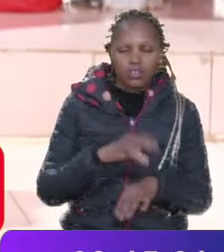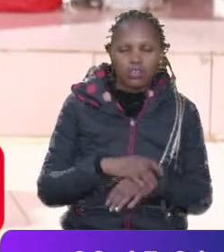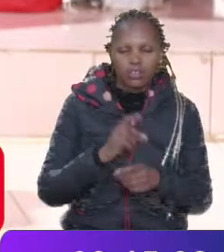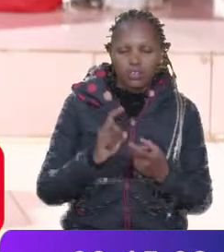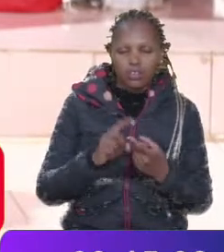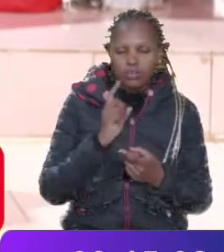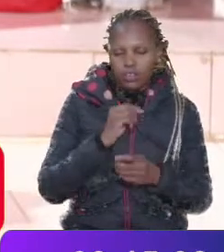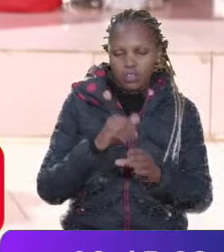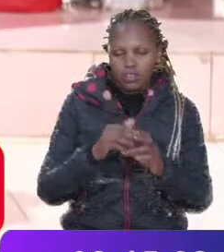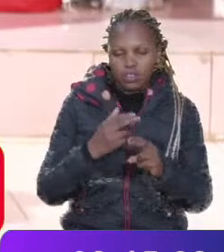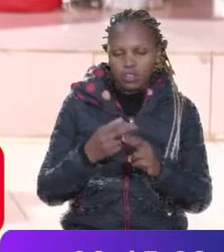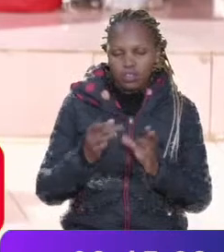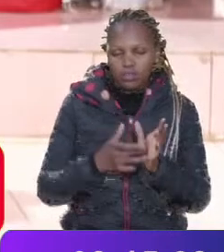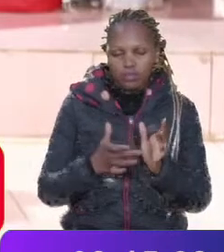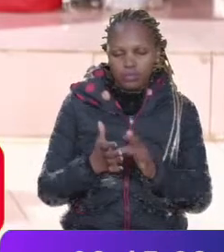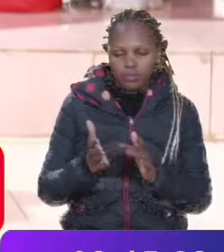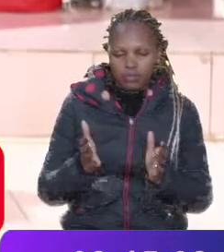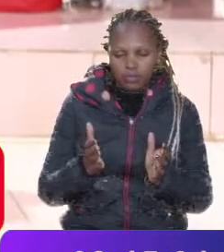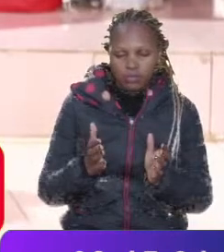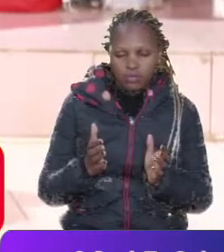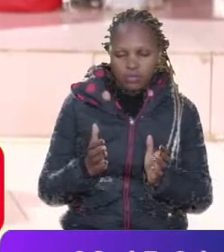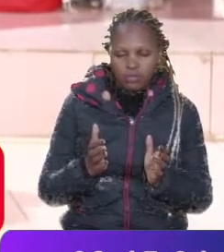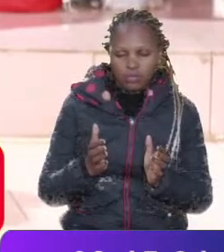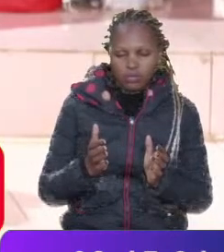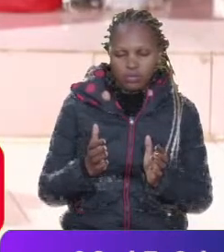name of Jesus Christ.